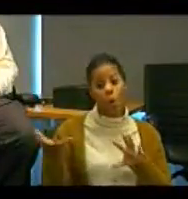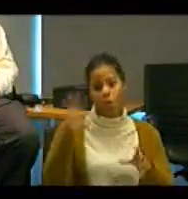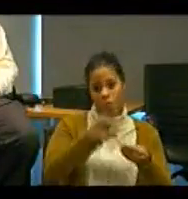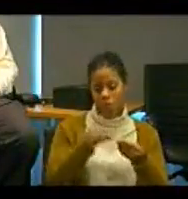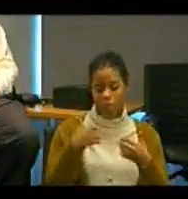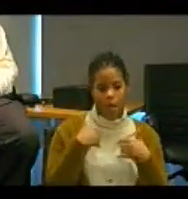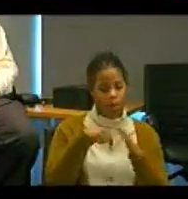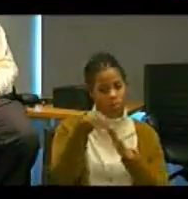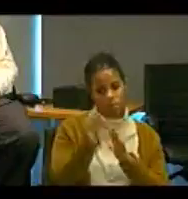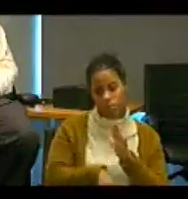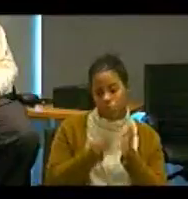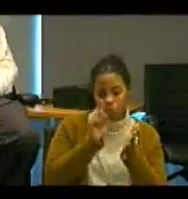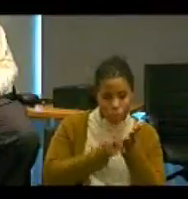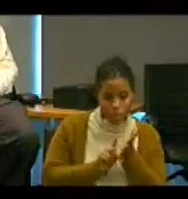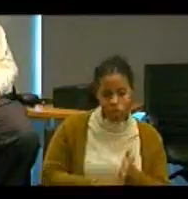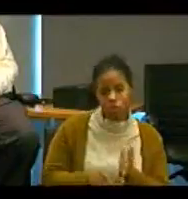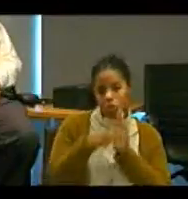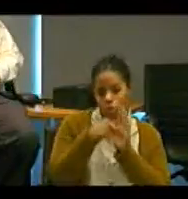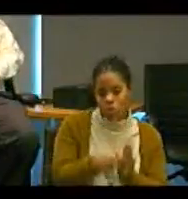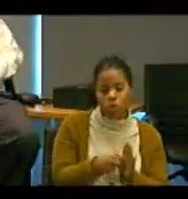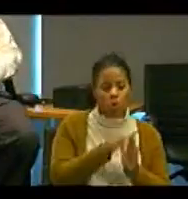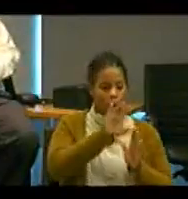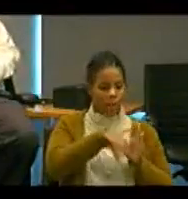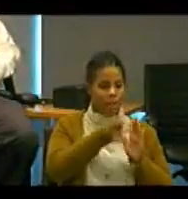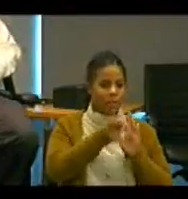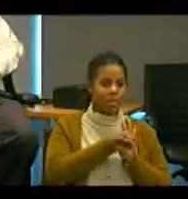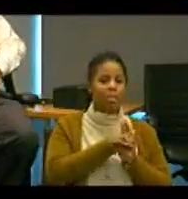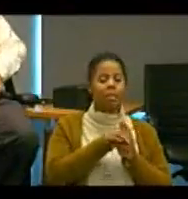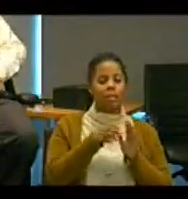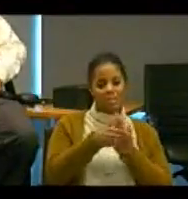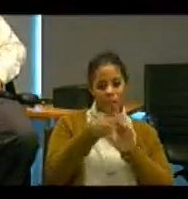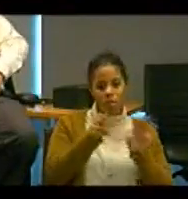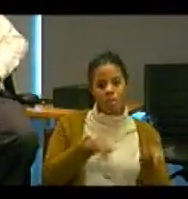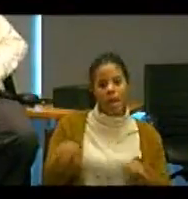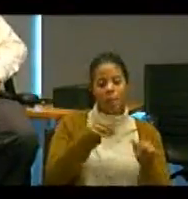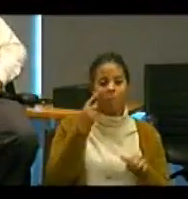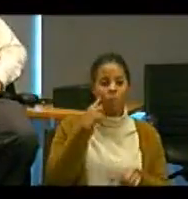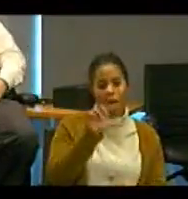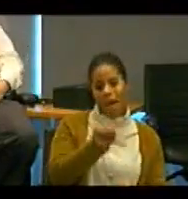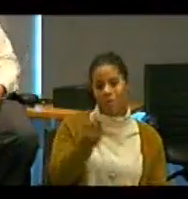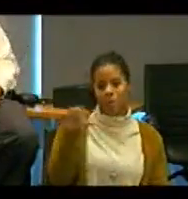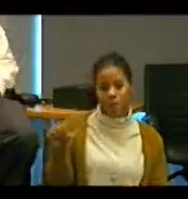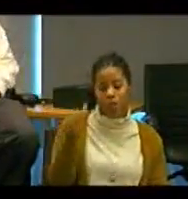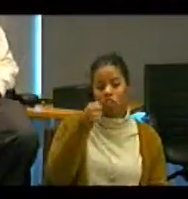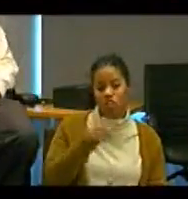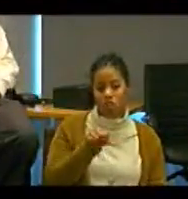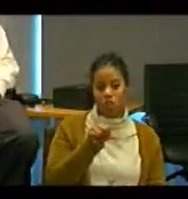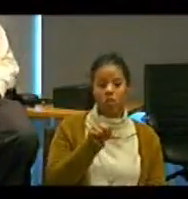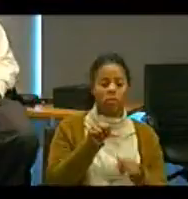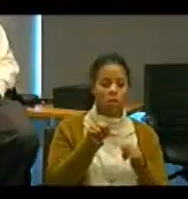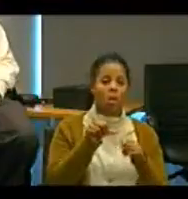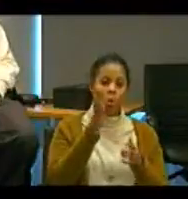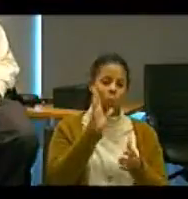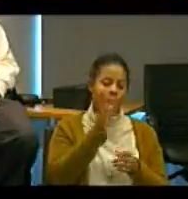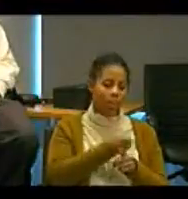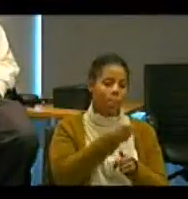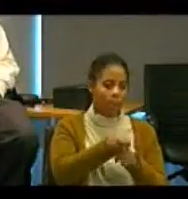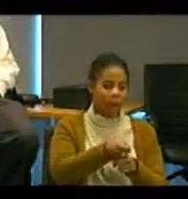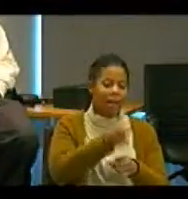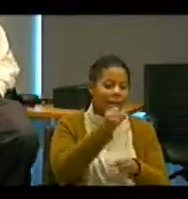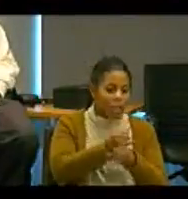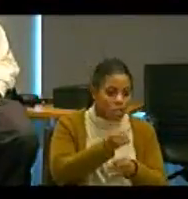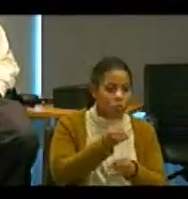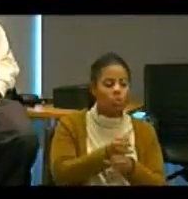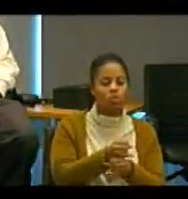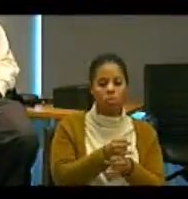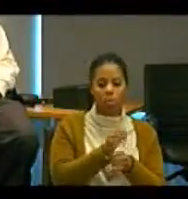that explores how attributional stereotyping of African American girls with disabilities may impact institutional responses to their